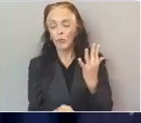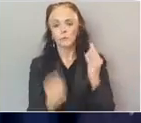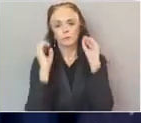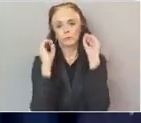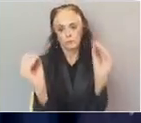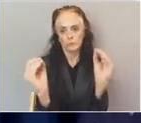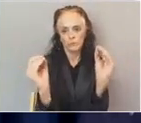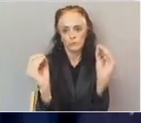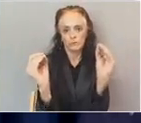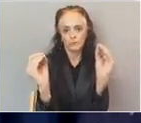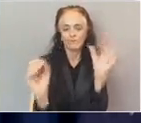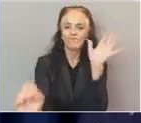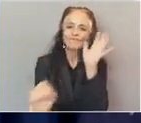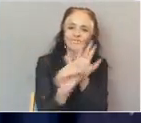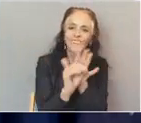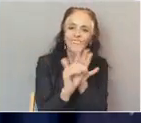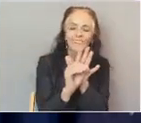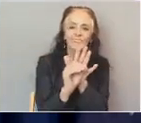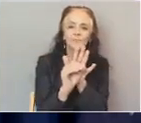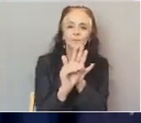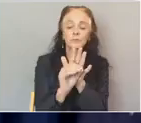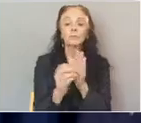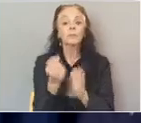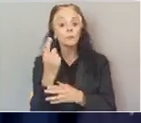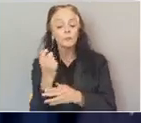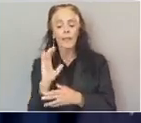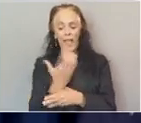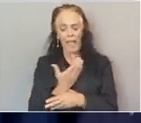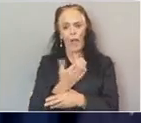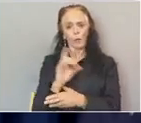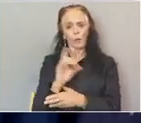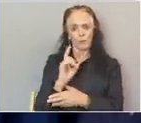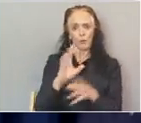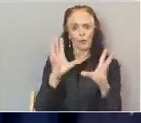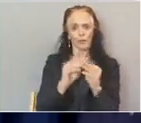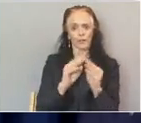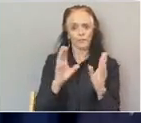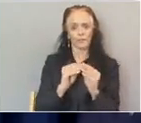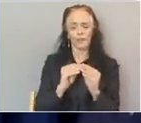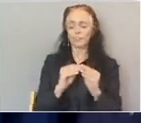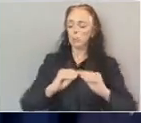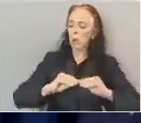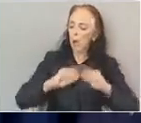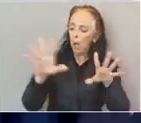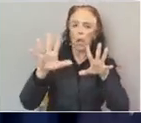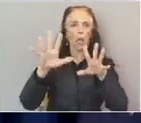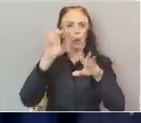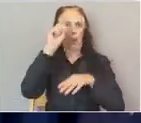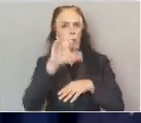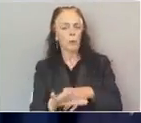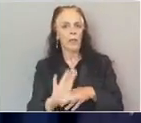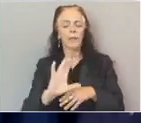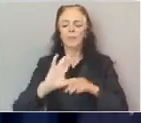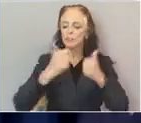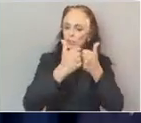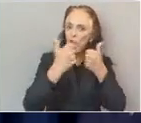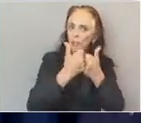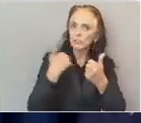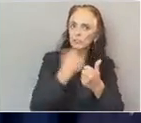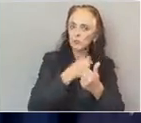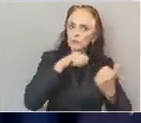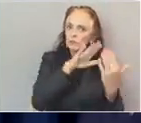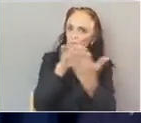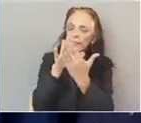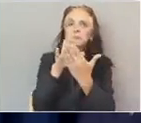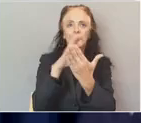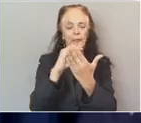Because unlike the Democratic Convention, which was very clear-eyed about the challenges we are facing and how we will tackle them,